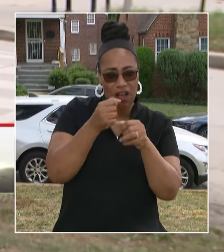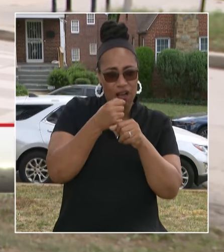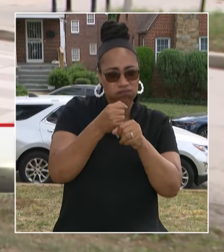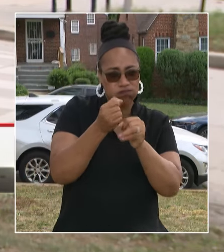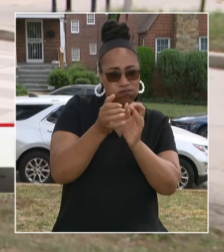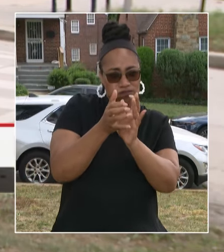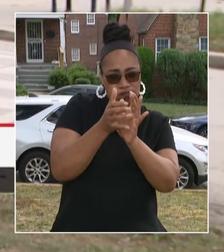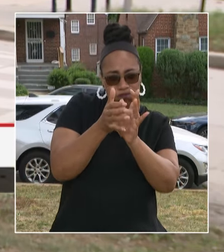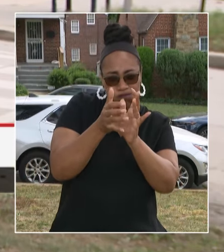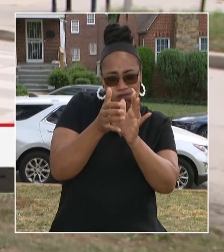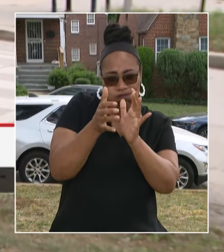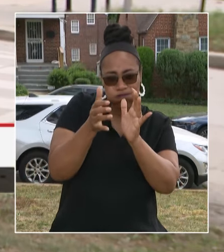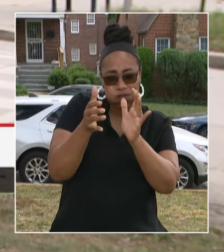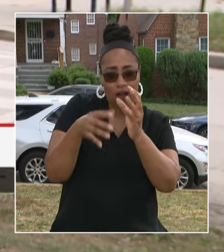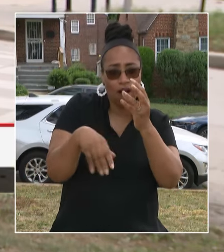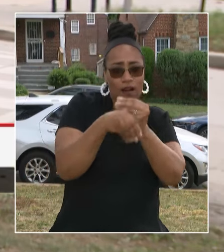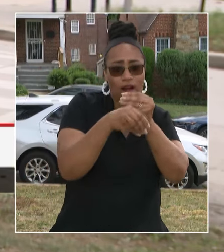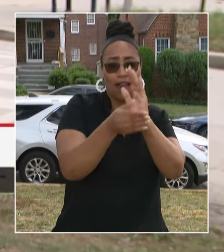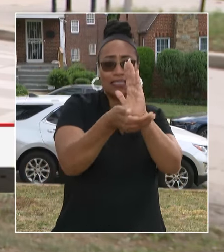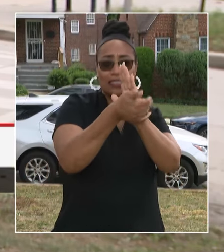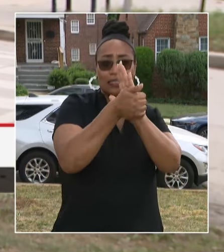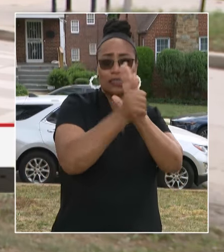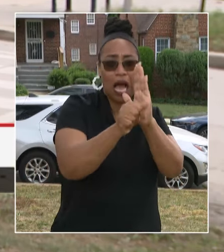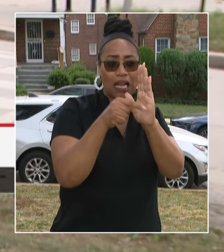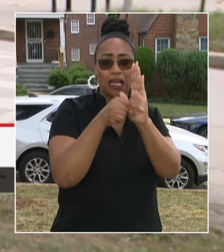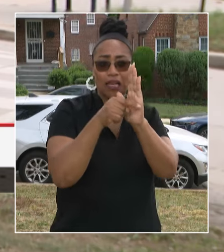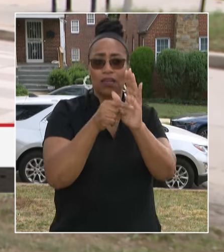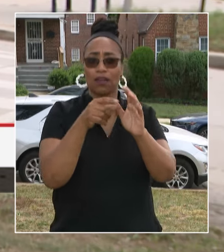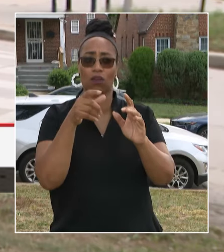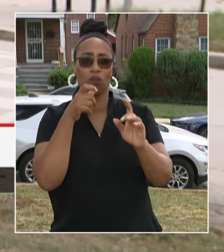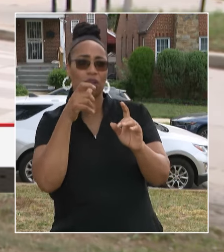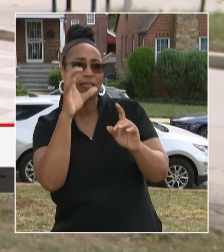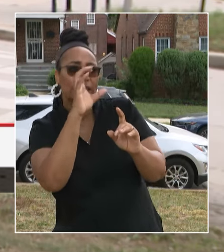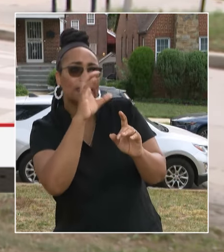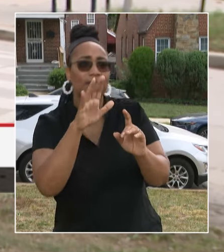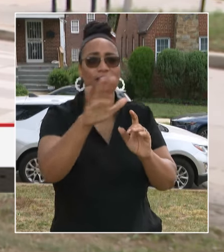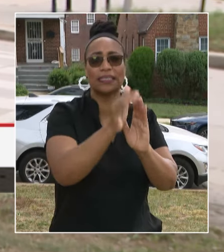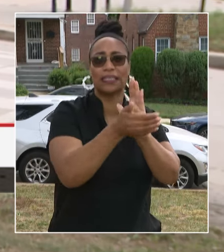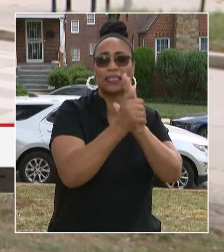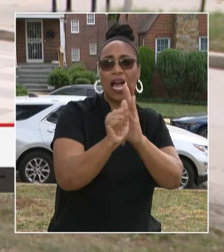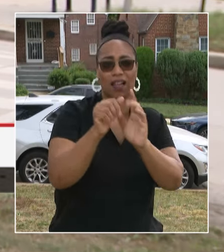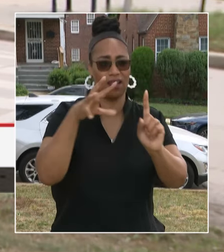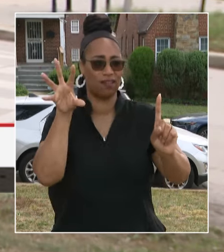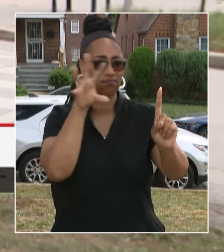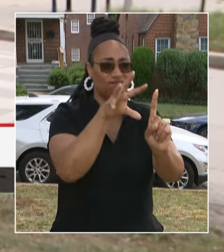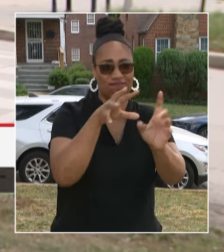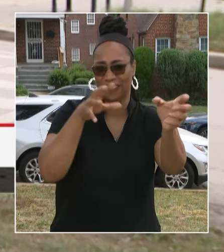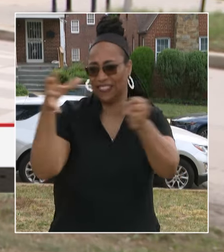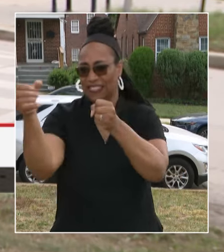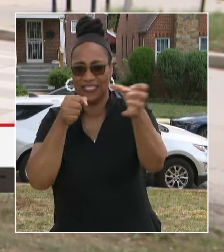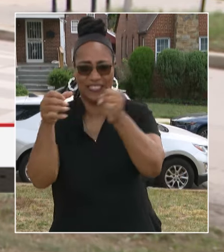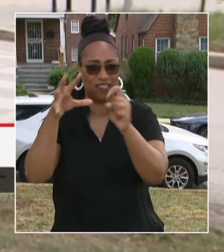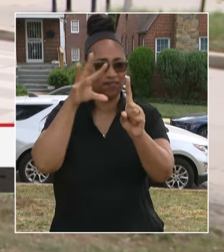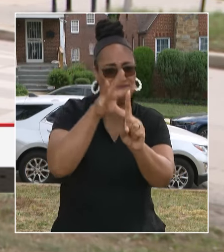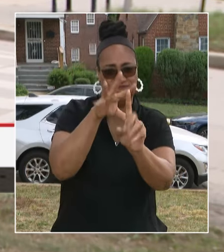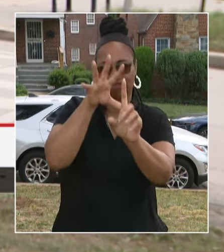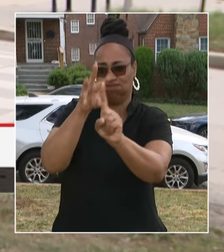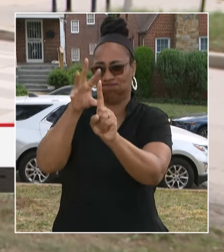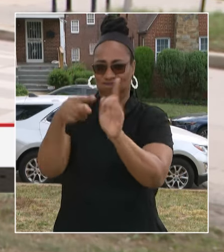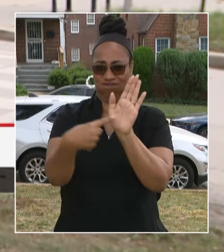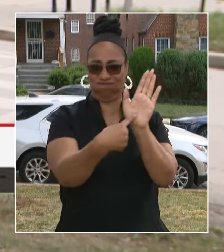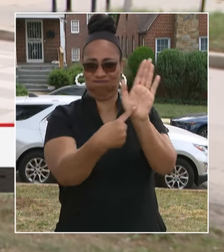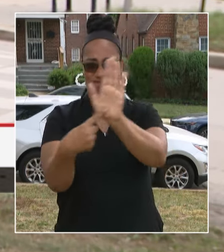show. He became an instructor at the University of the District of Columbia in 1980. William R.